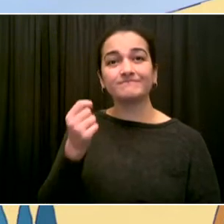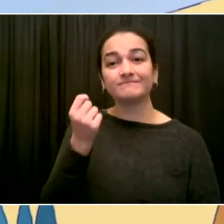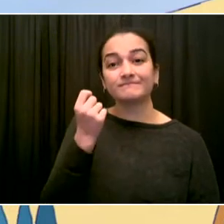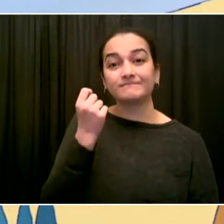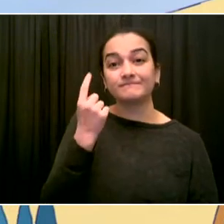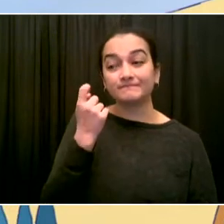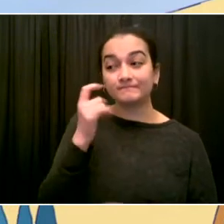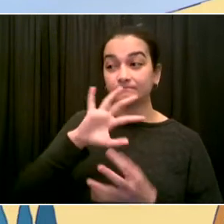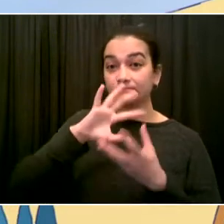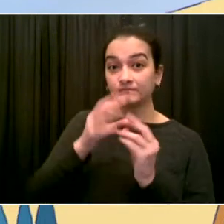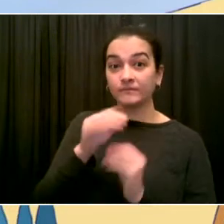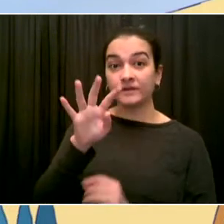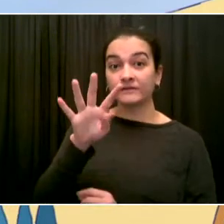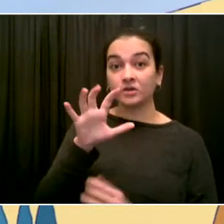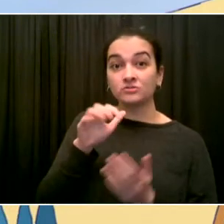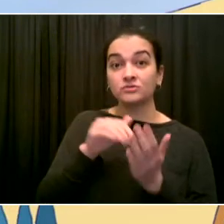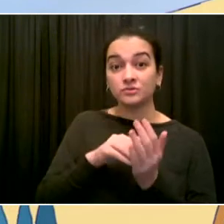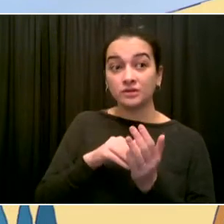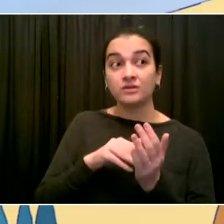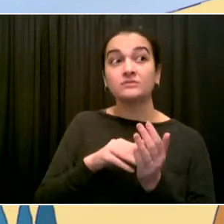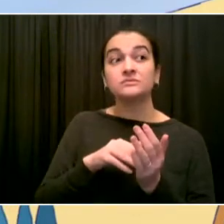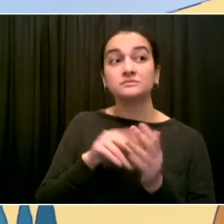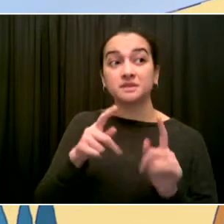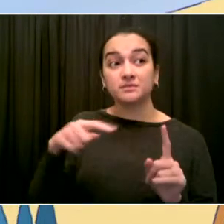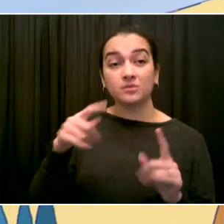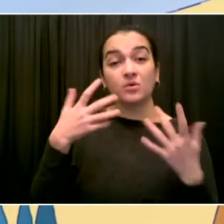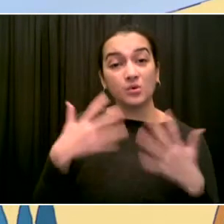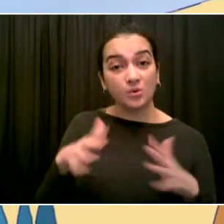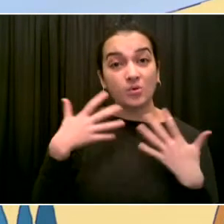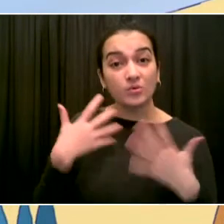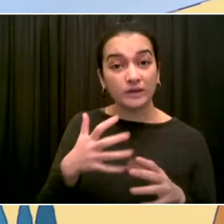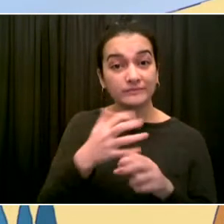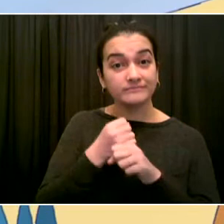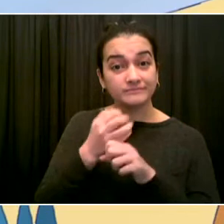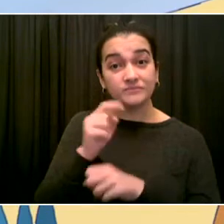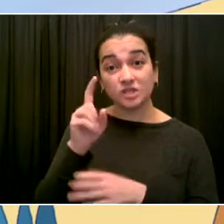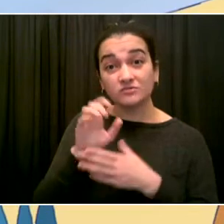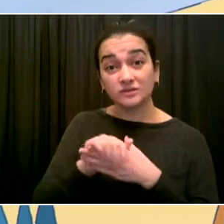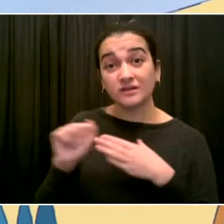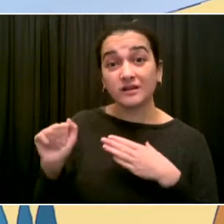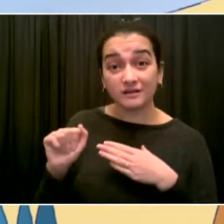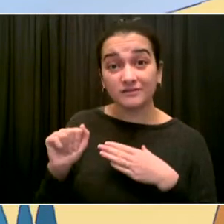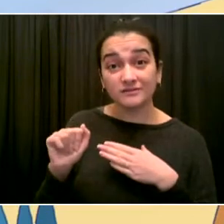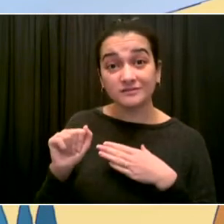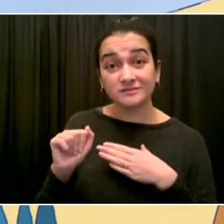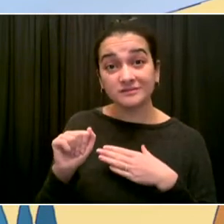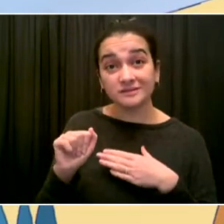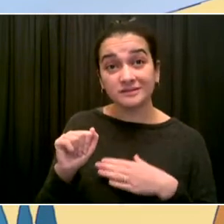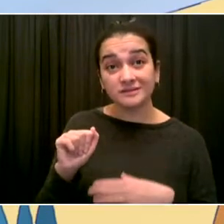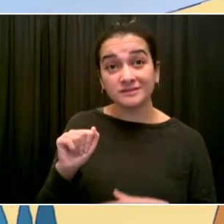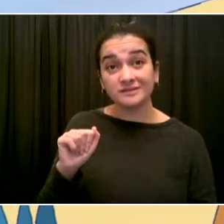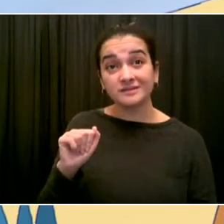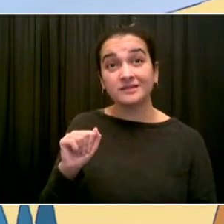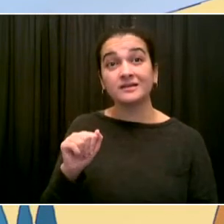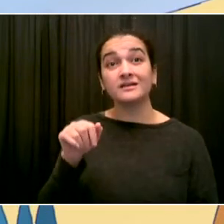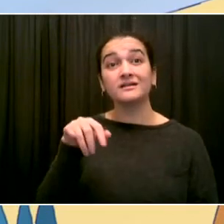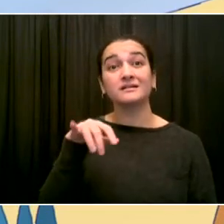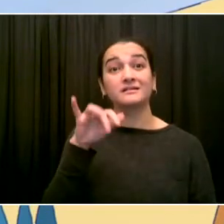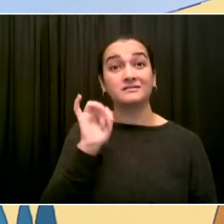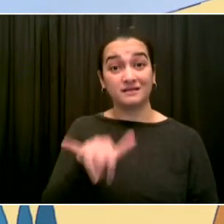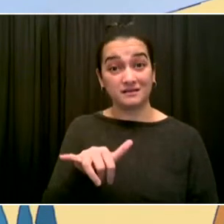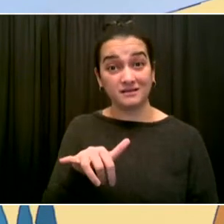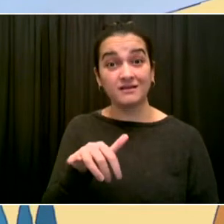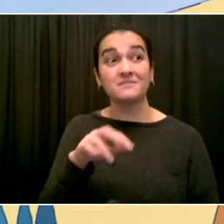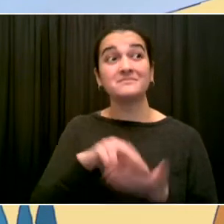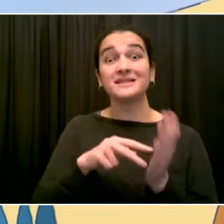got vaccinated, which is keeping the entire city safe and is why we are one of the safest places in the country, which is why jobs are coming back,